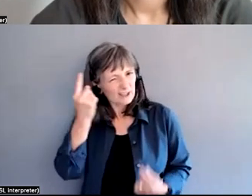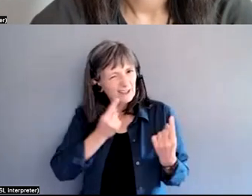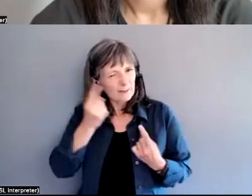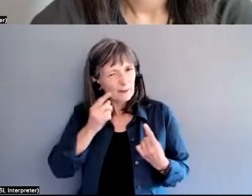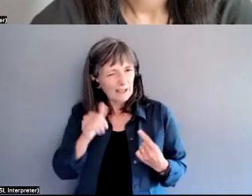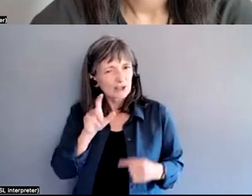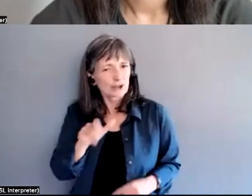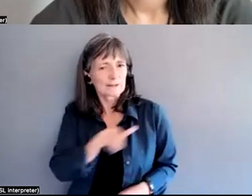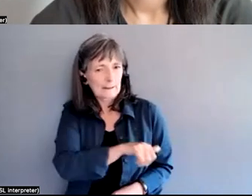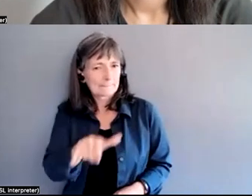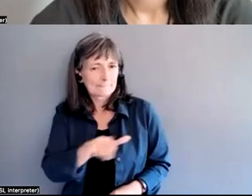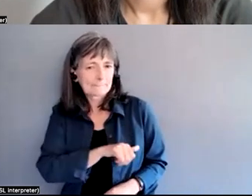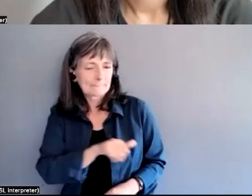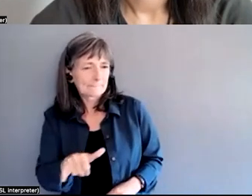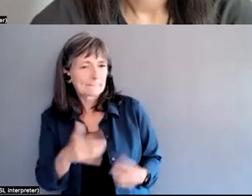the hardcover paperback.